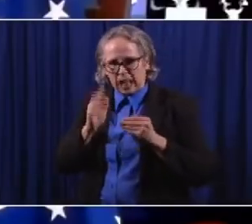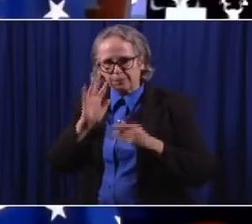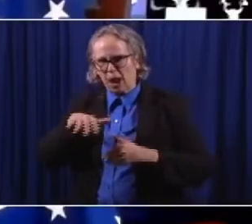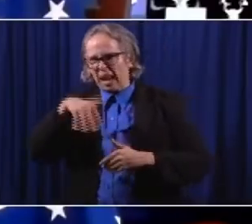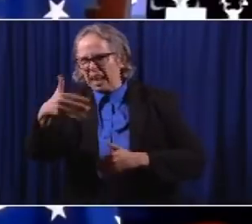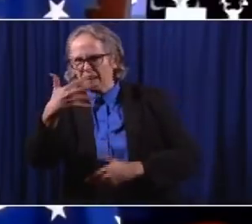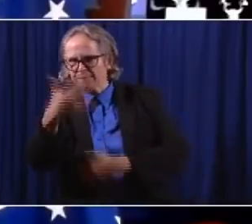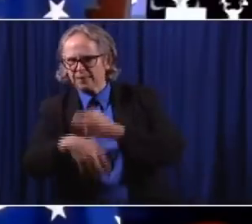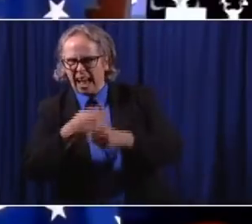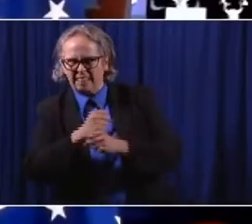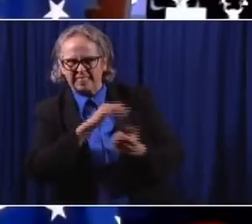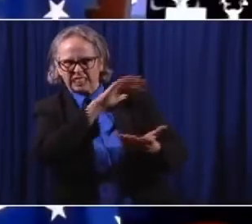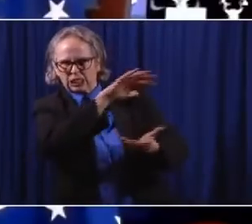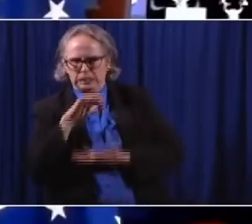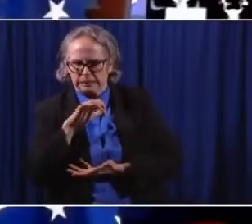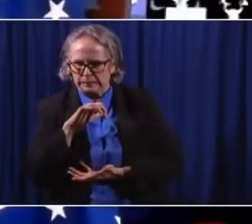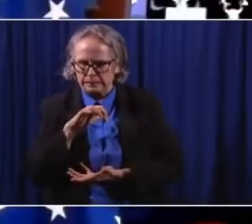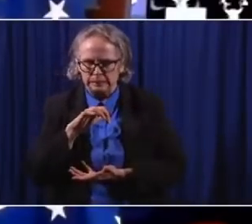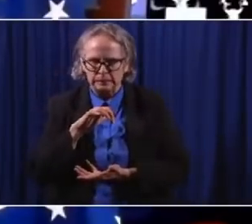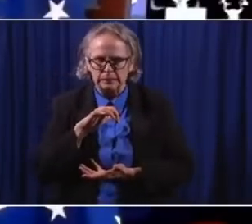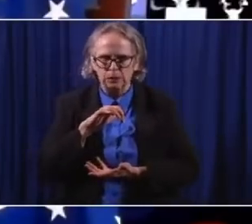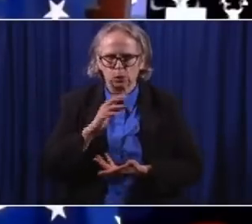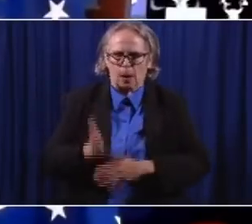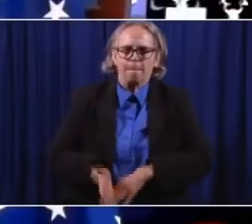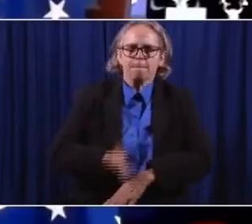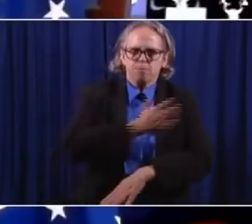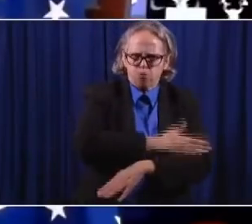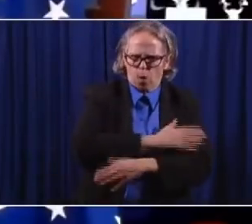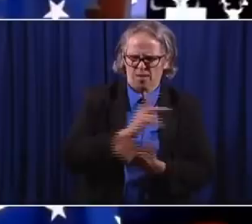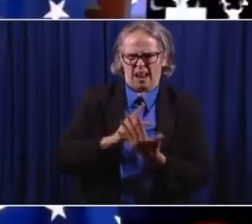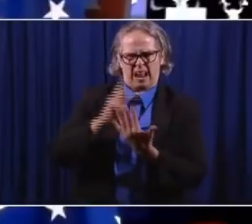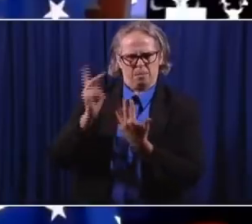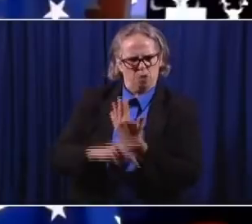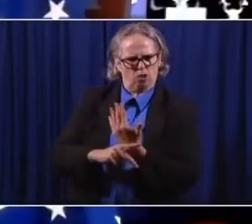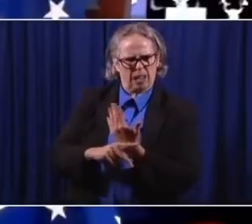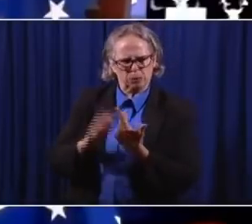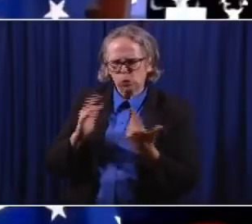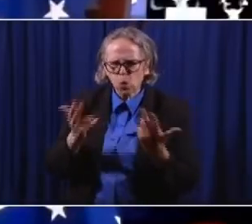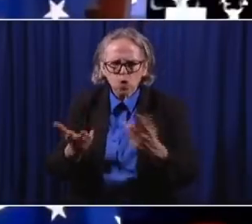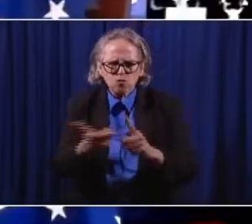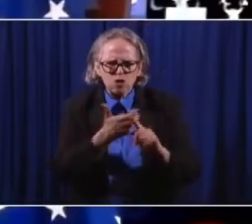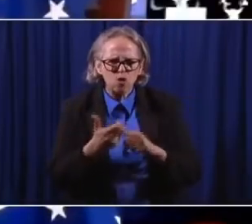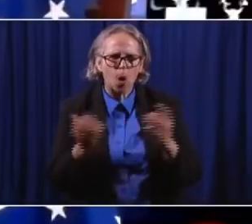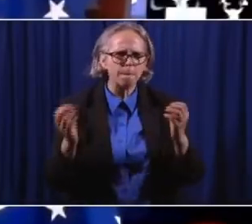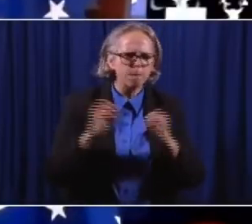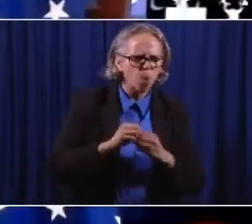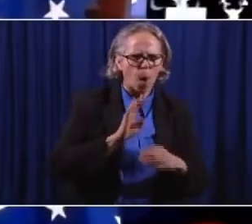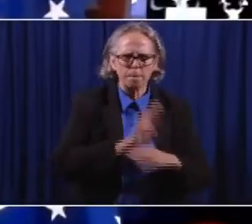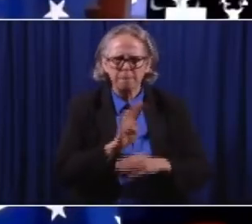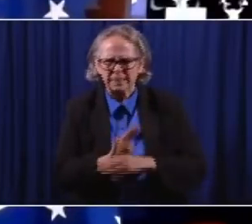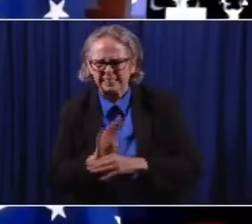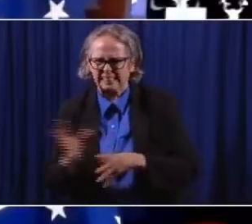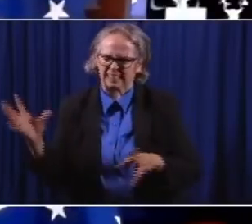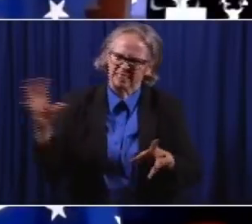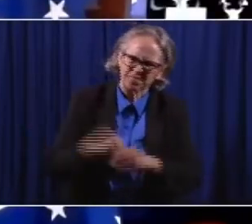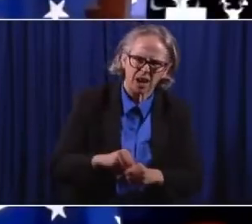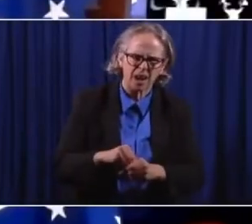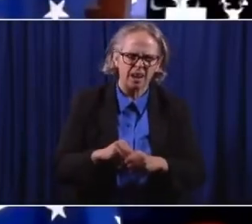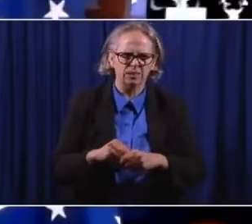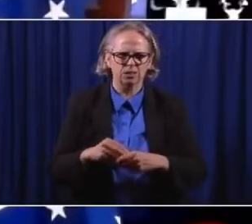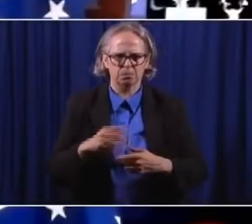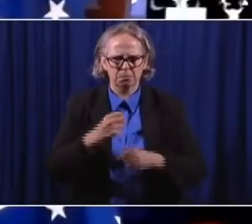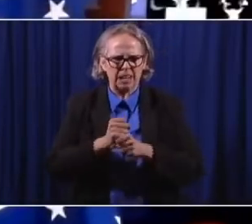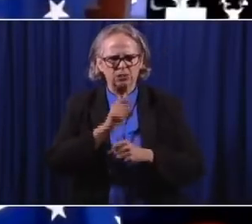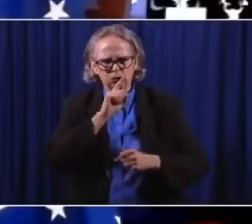to improve the way we do it, involve more business community input into the program to make sure it's aligned with what